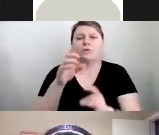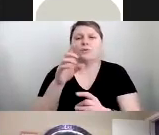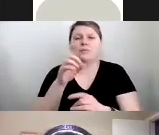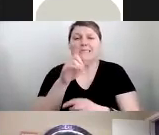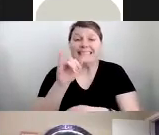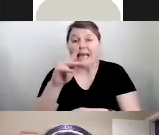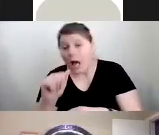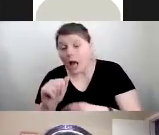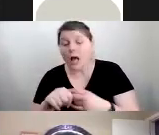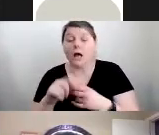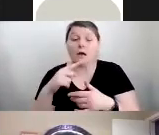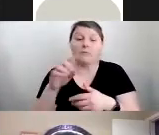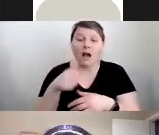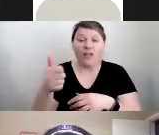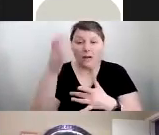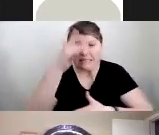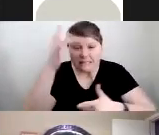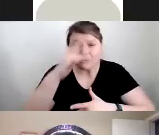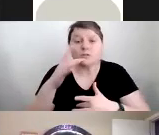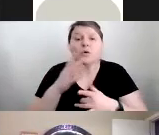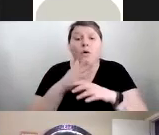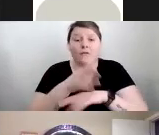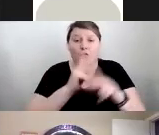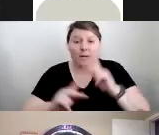Zika. And what we were doing is after these people were